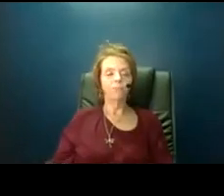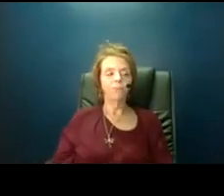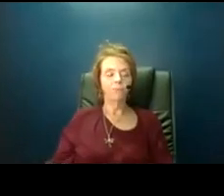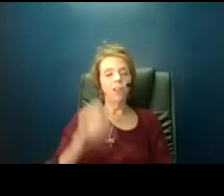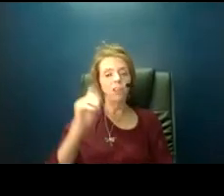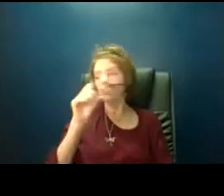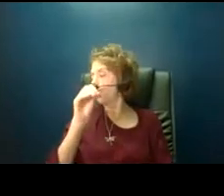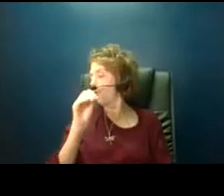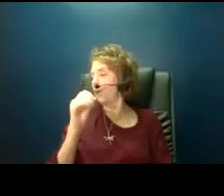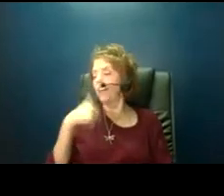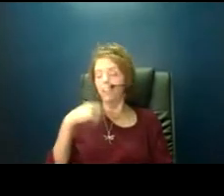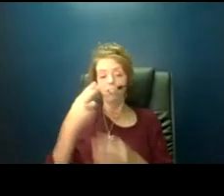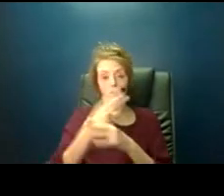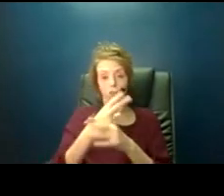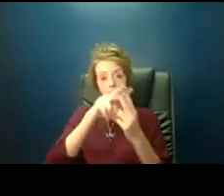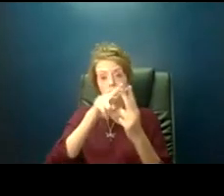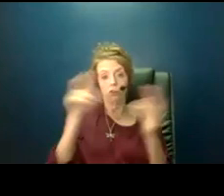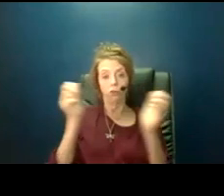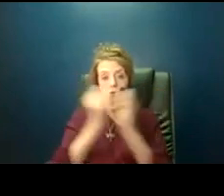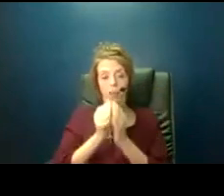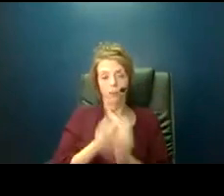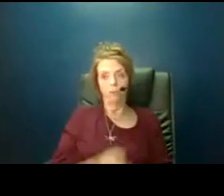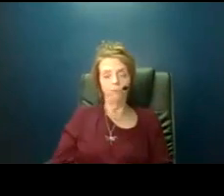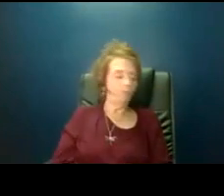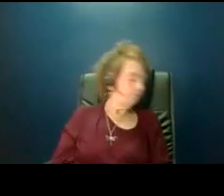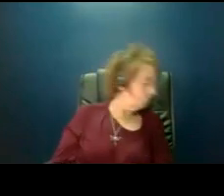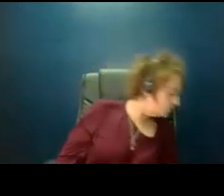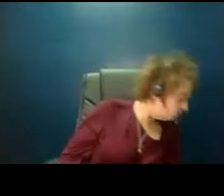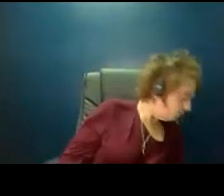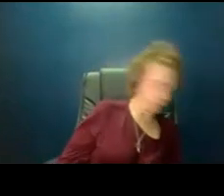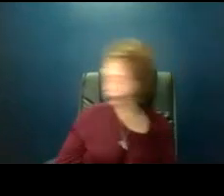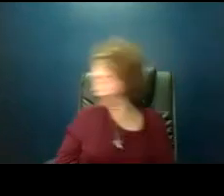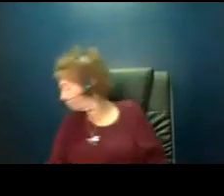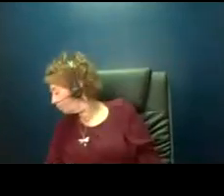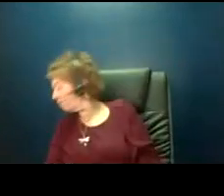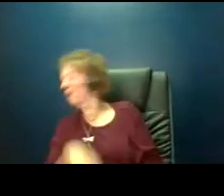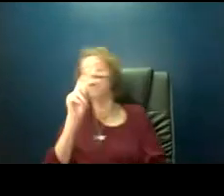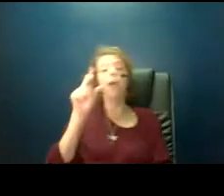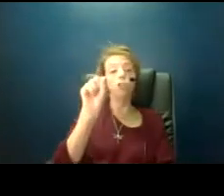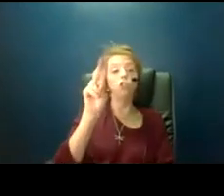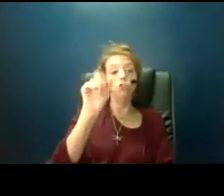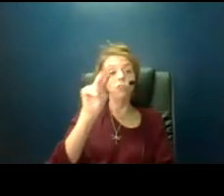it's kind of folding those 2 pieces together. So Susan, could you share that